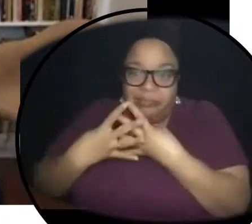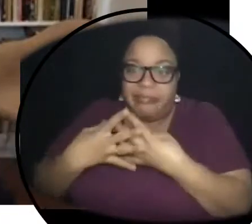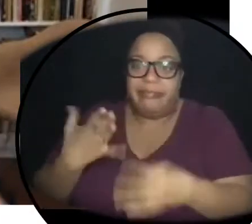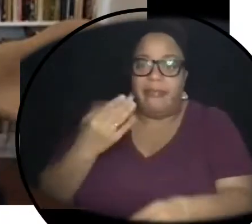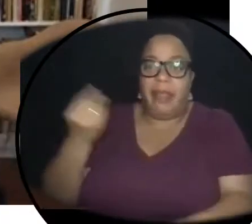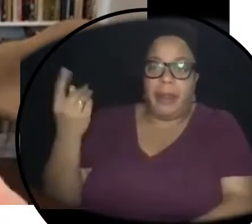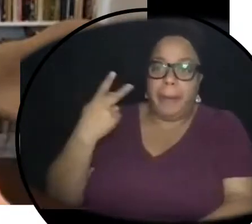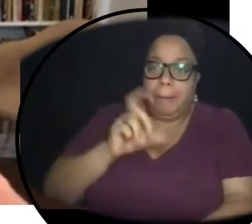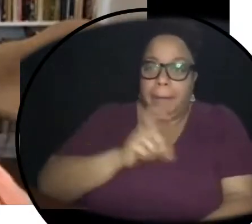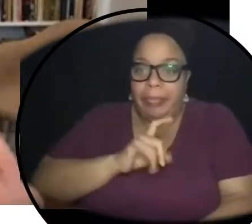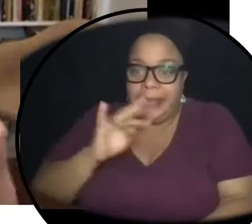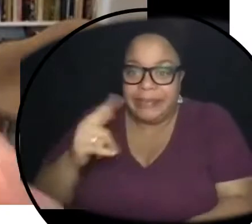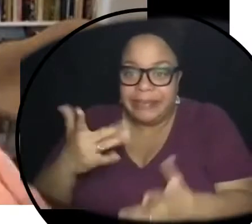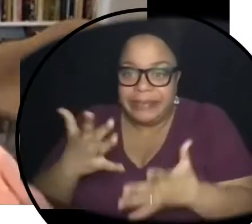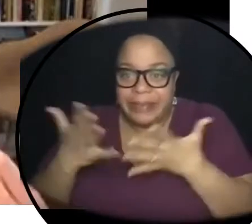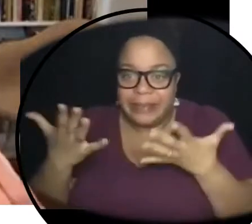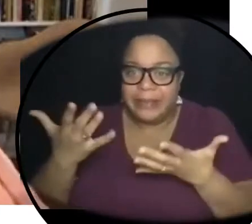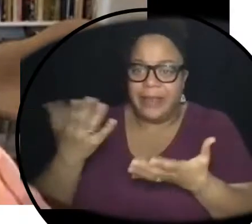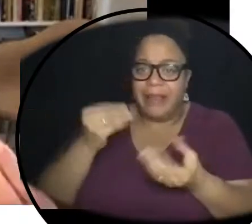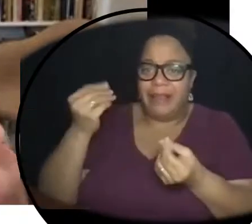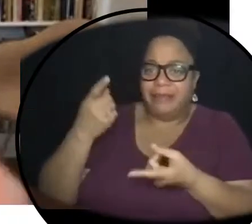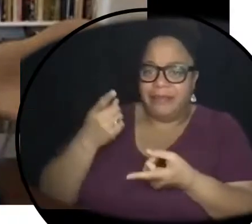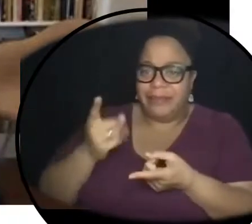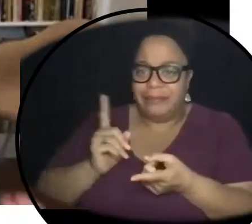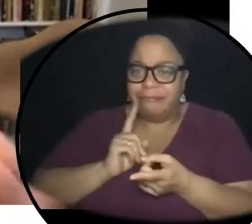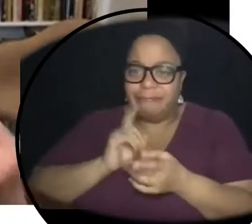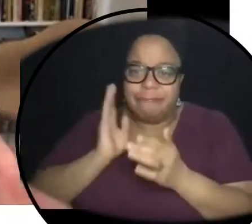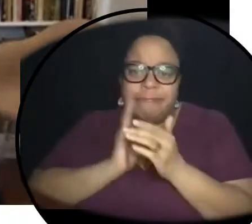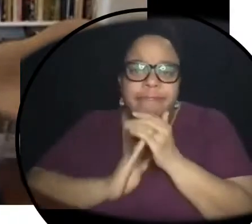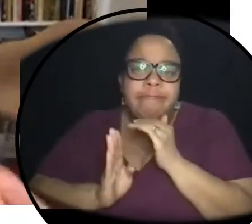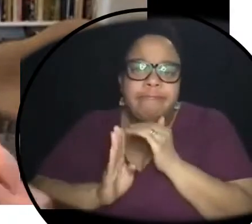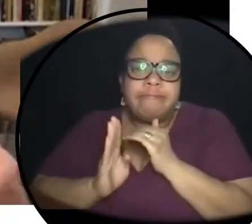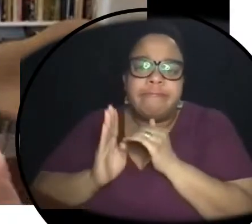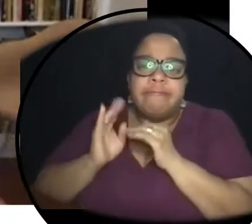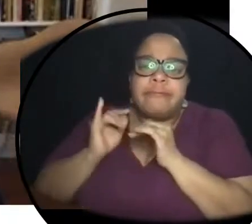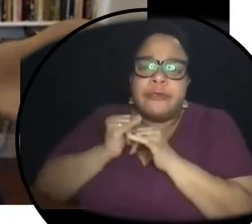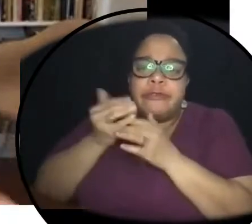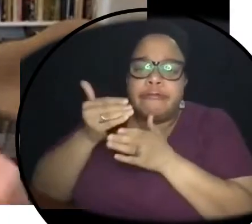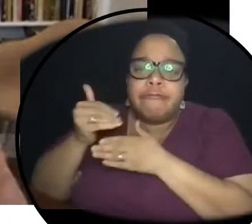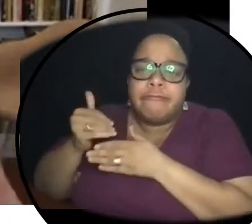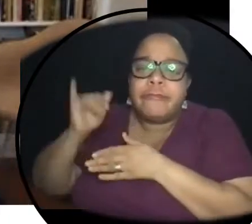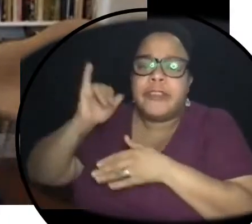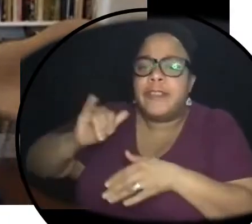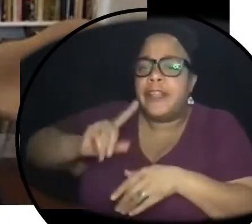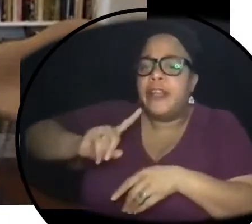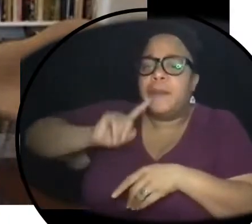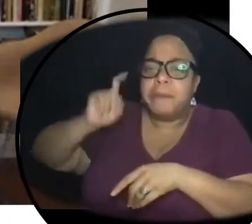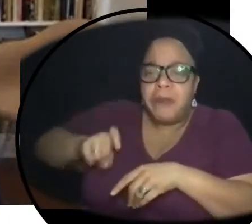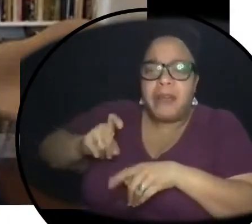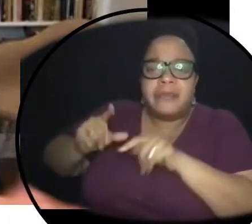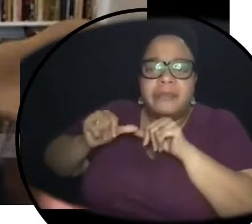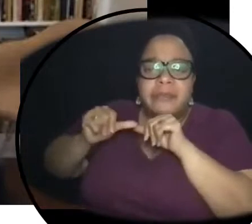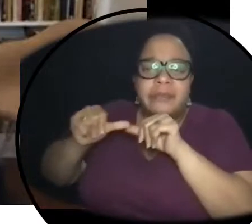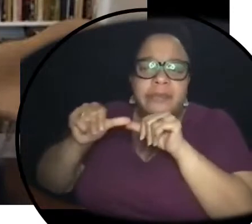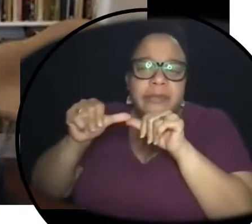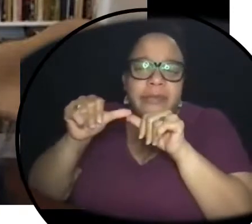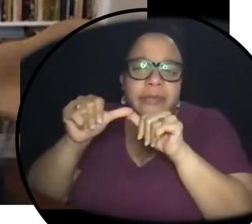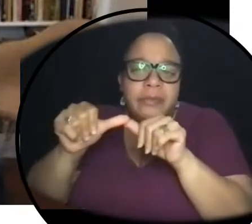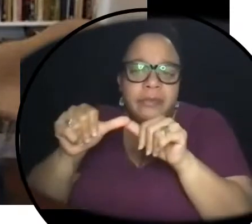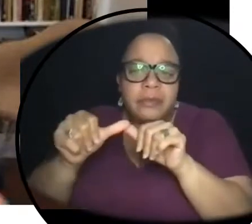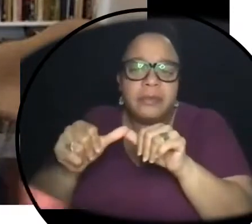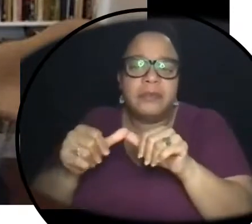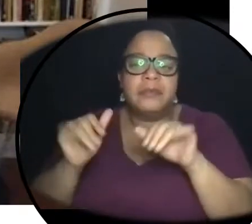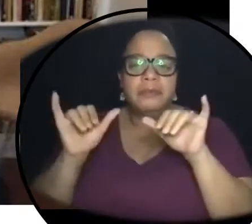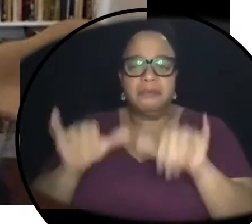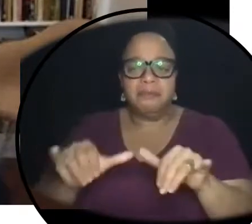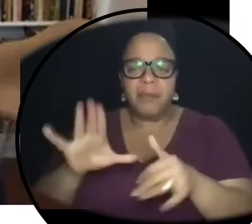it asks us to address all of the conditions and forces that enable the